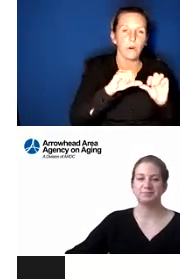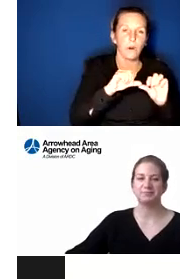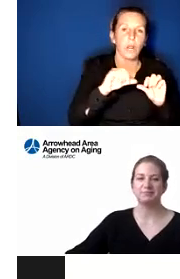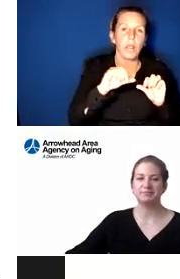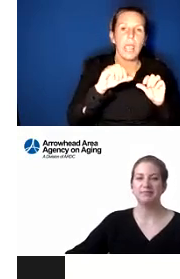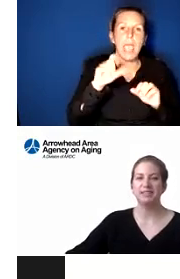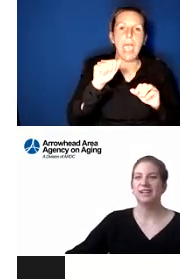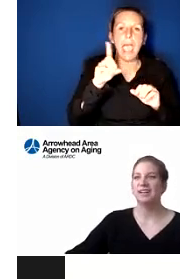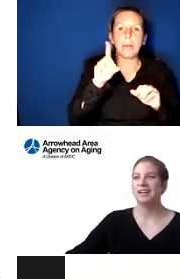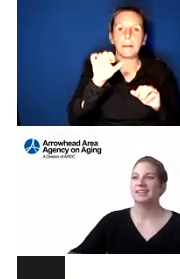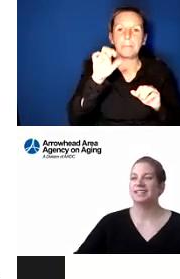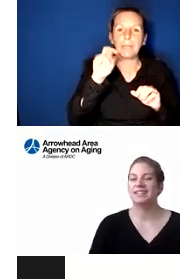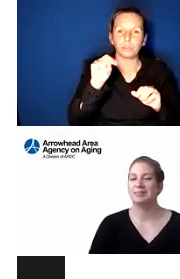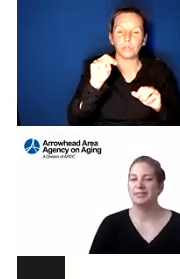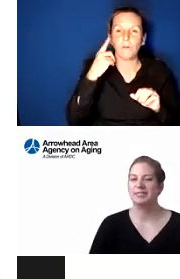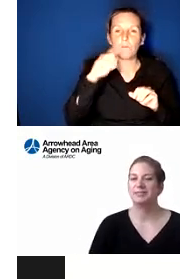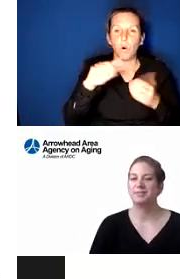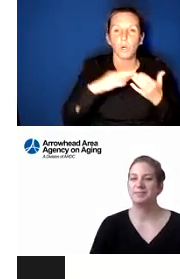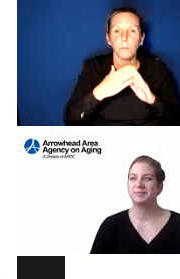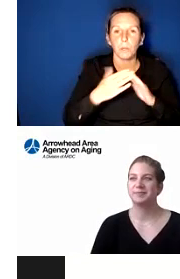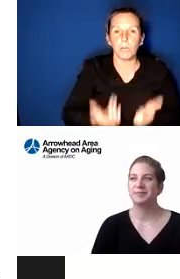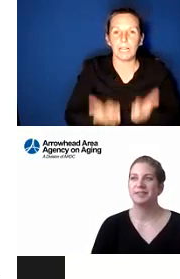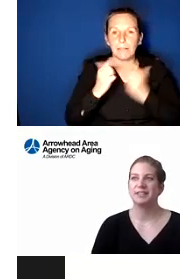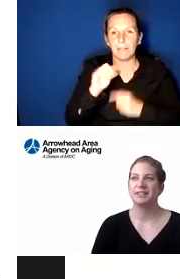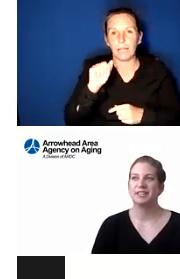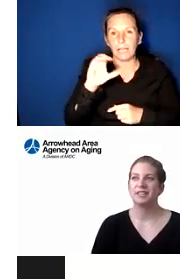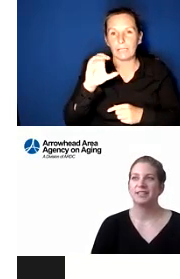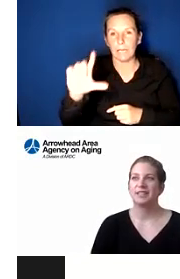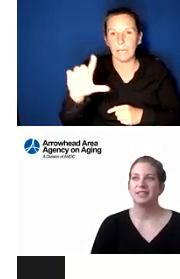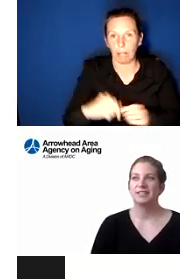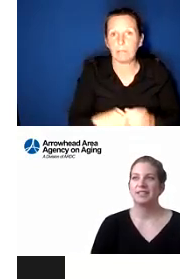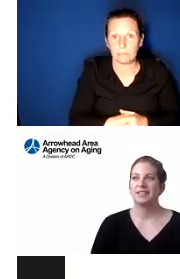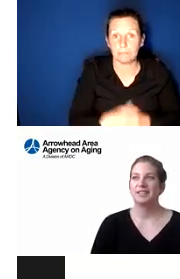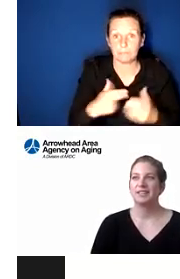Living. Next slide, please.